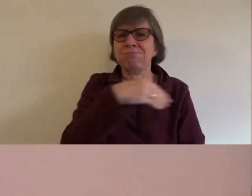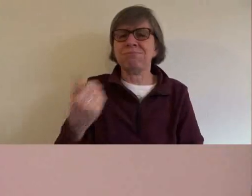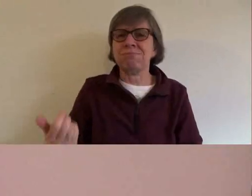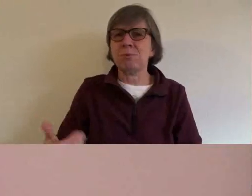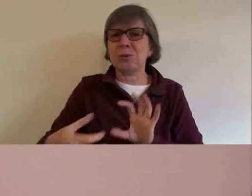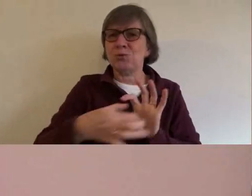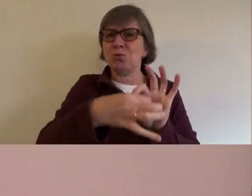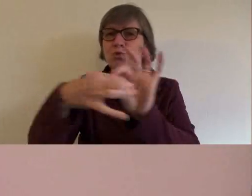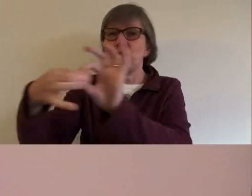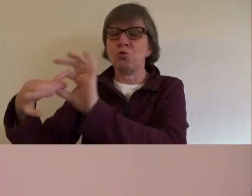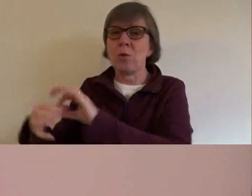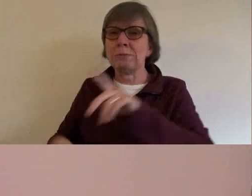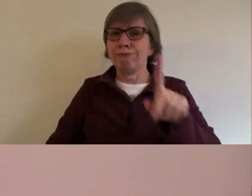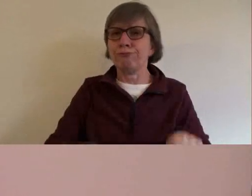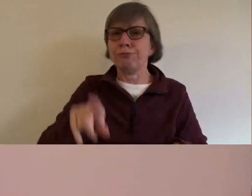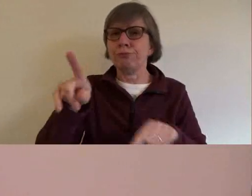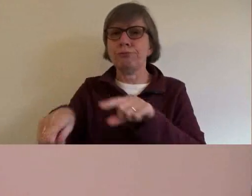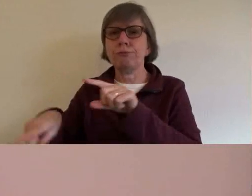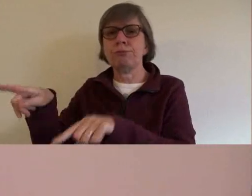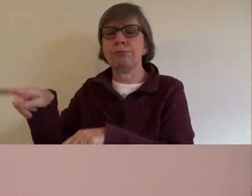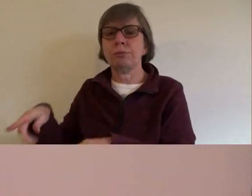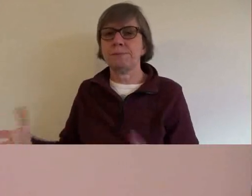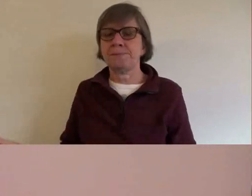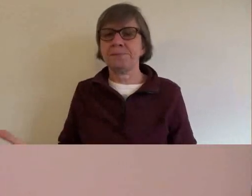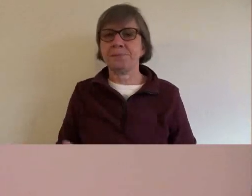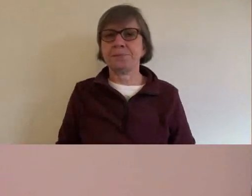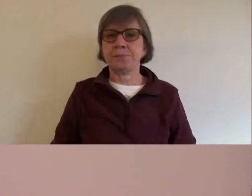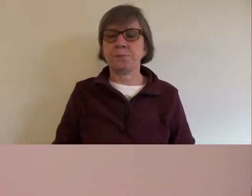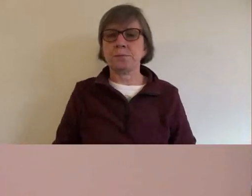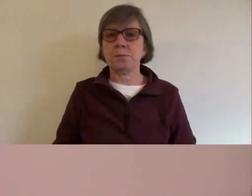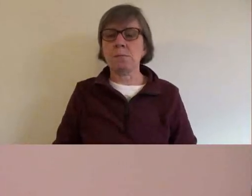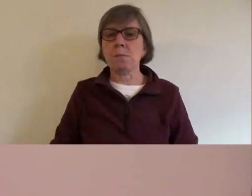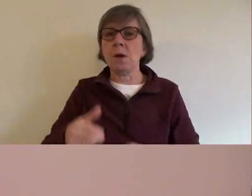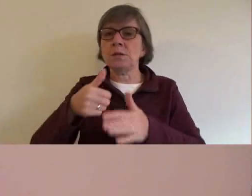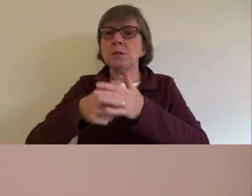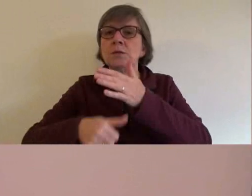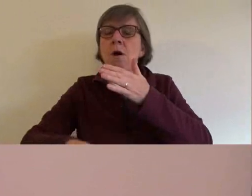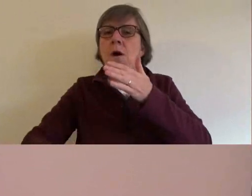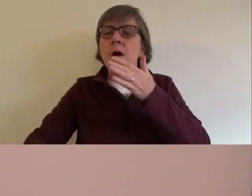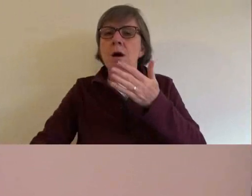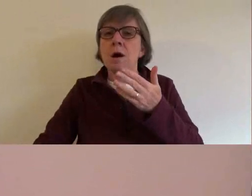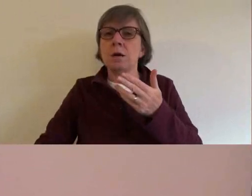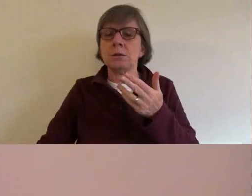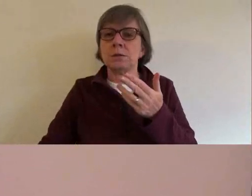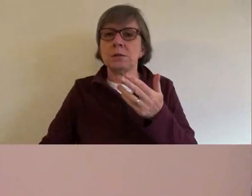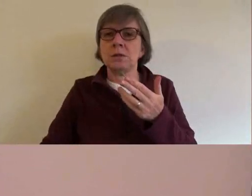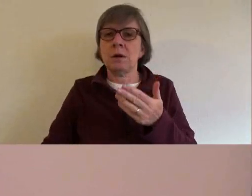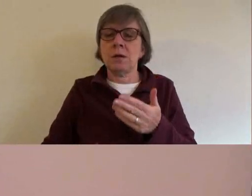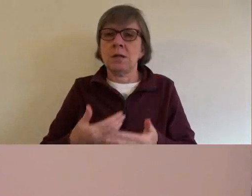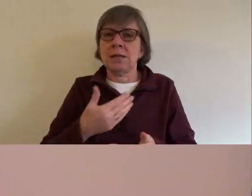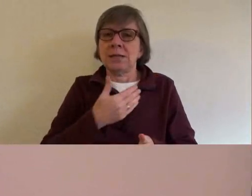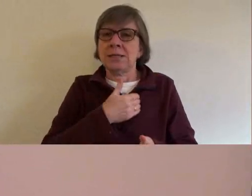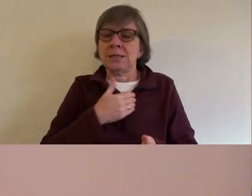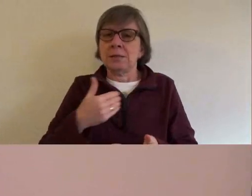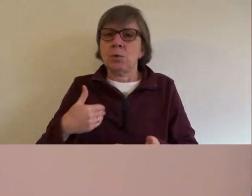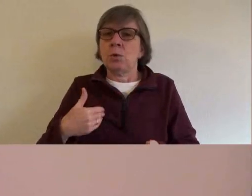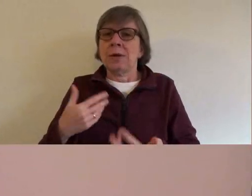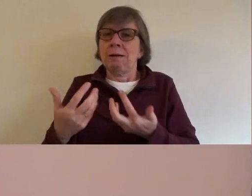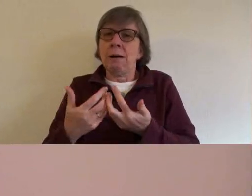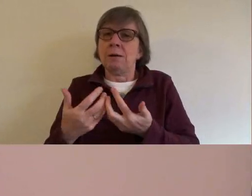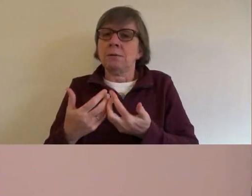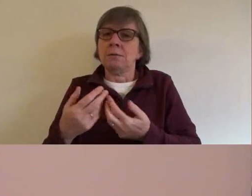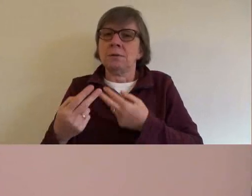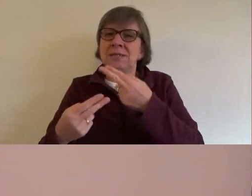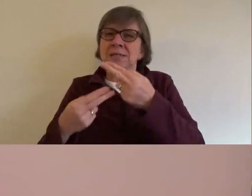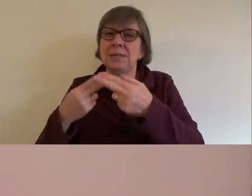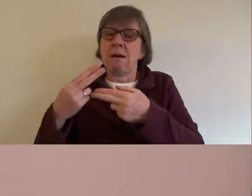welcome joining with us this morning in whichever way you're joining with us. We're going to start our worship together this